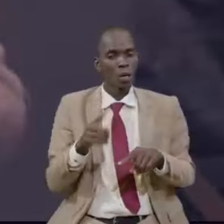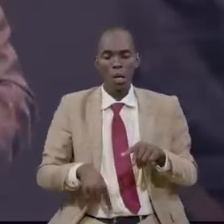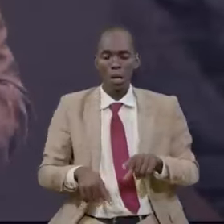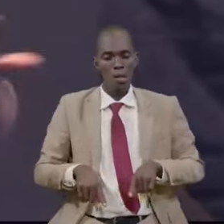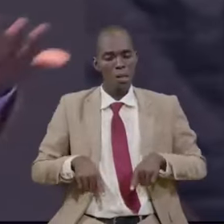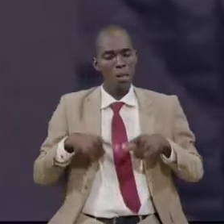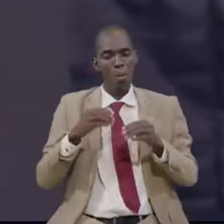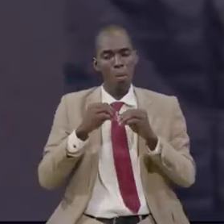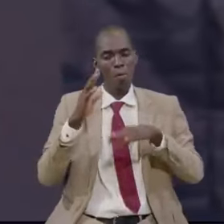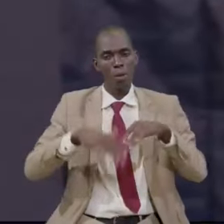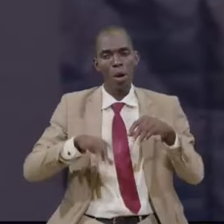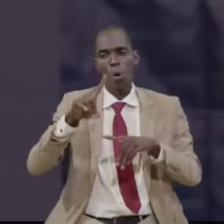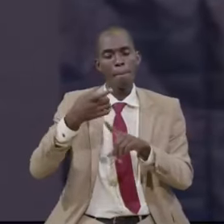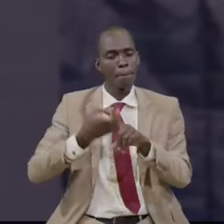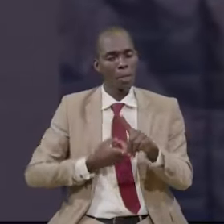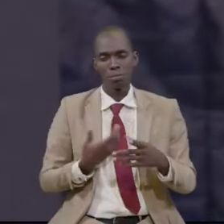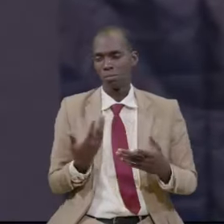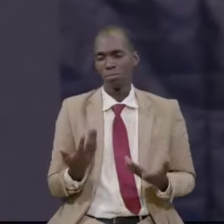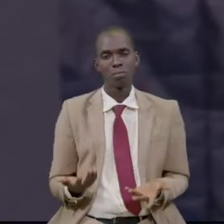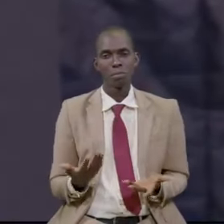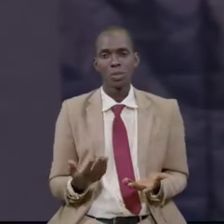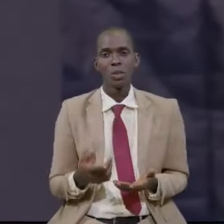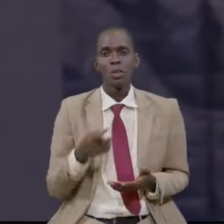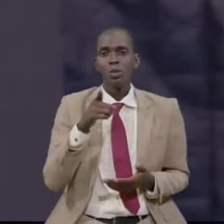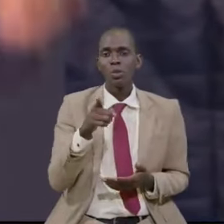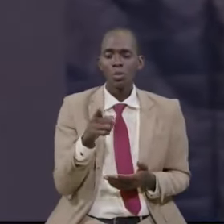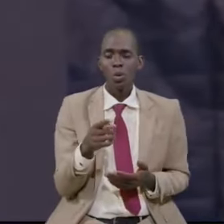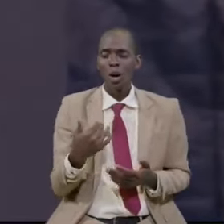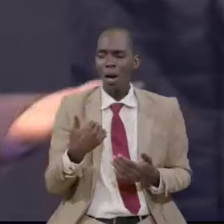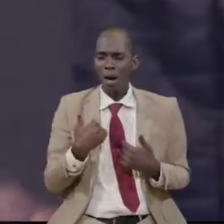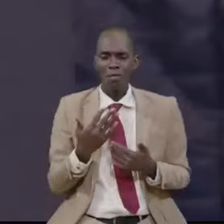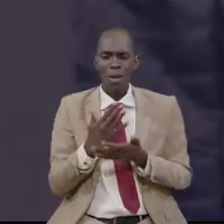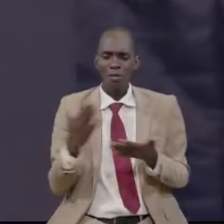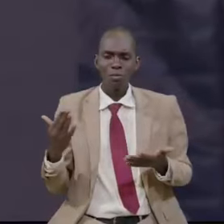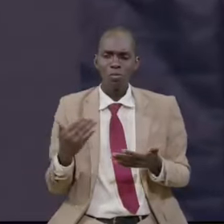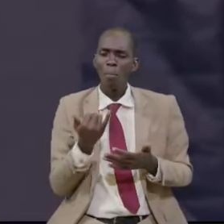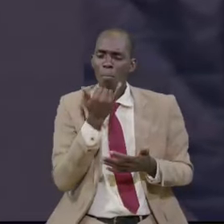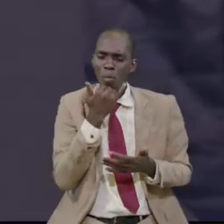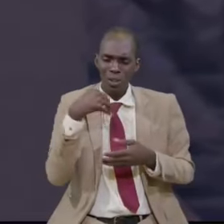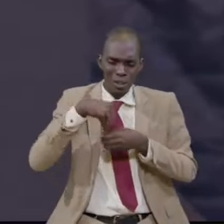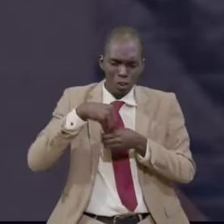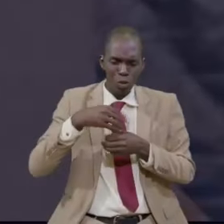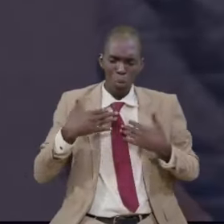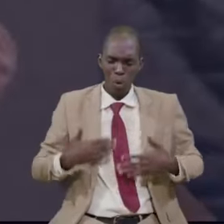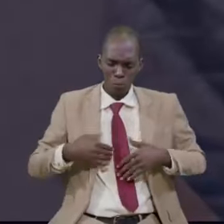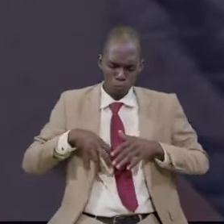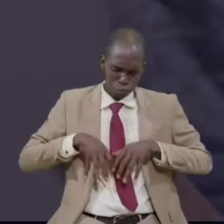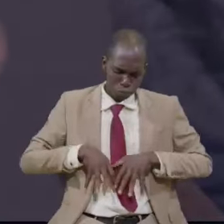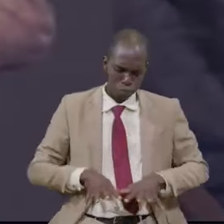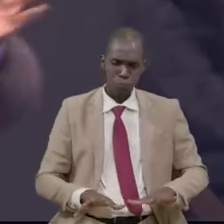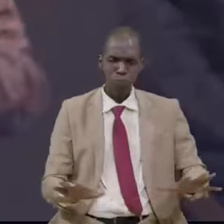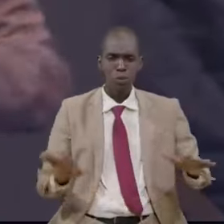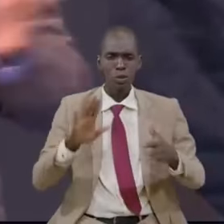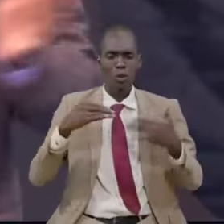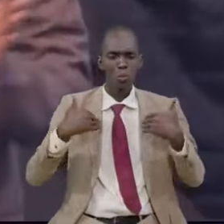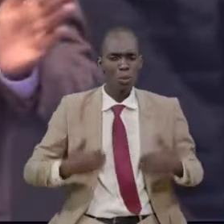seeds of eating into your heart, into your lungs, into your brain, everywhere. But if we're